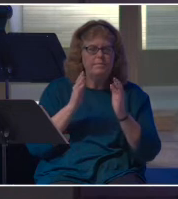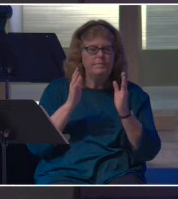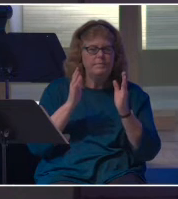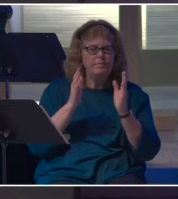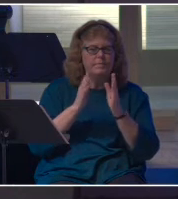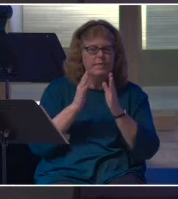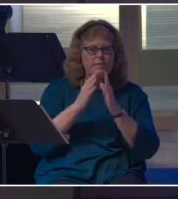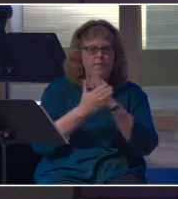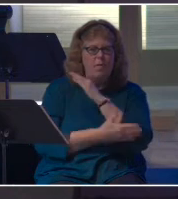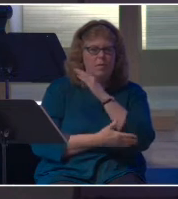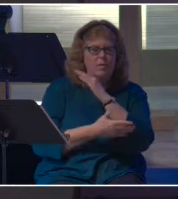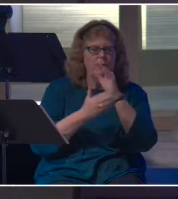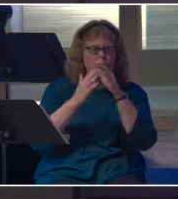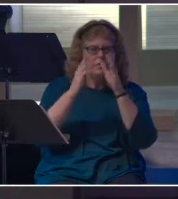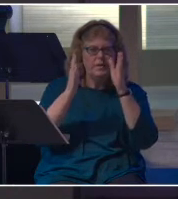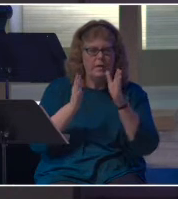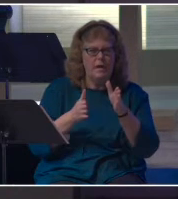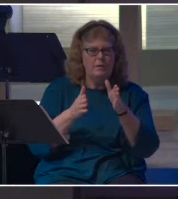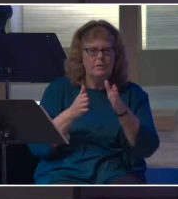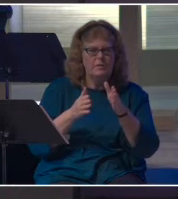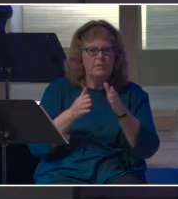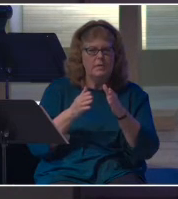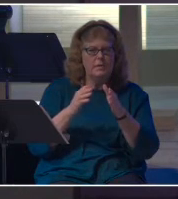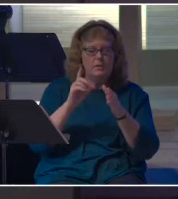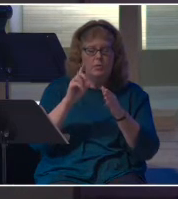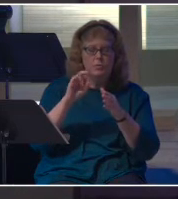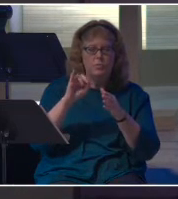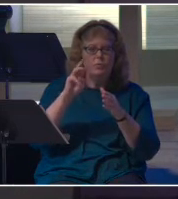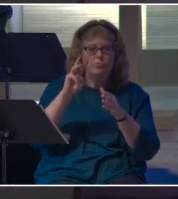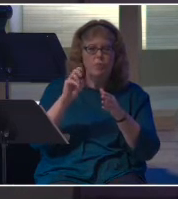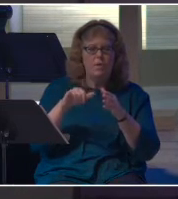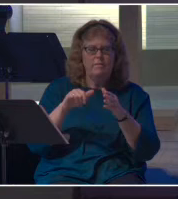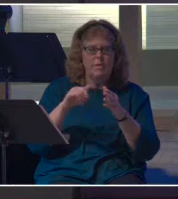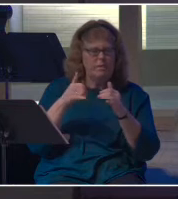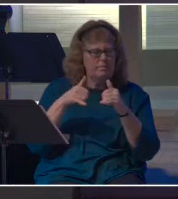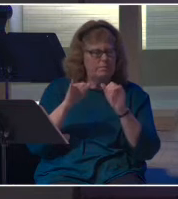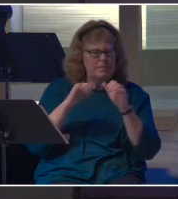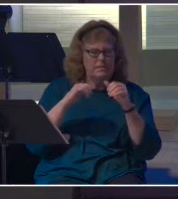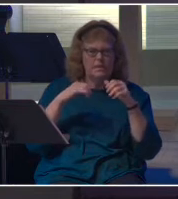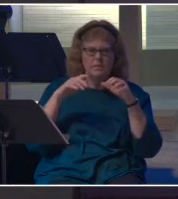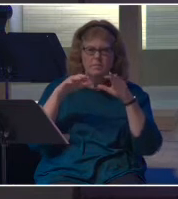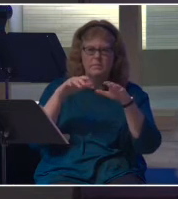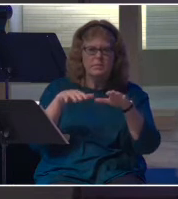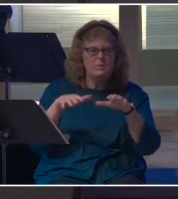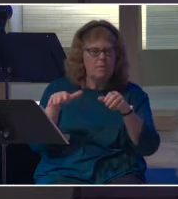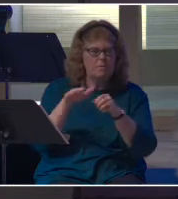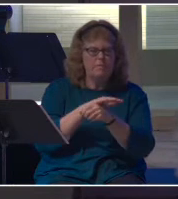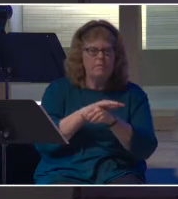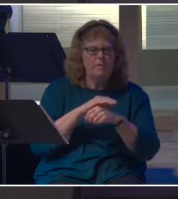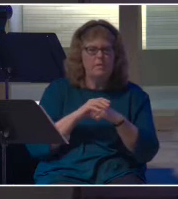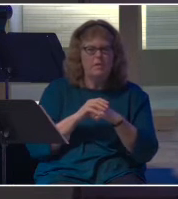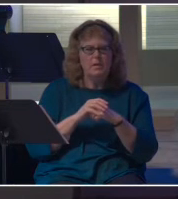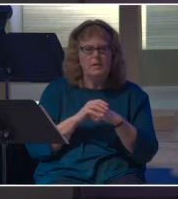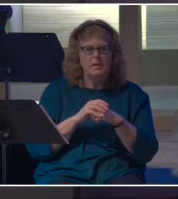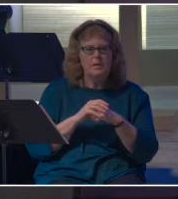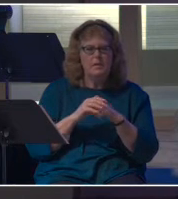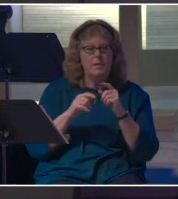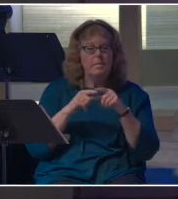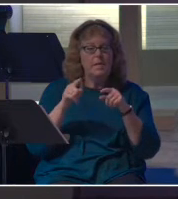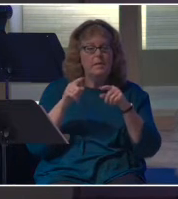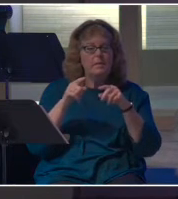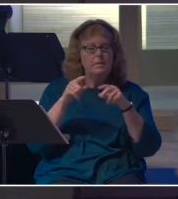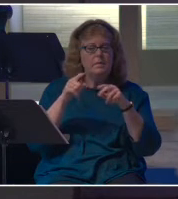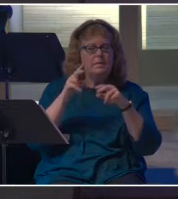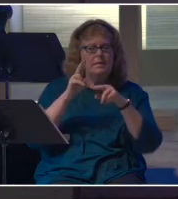country house. The driveway, untouched, completely covered with snow, but sitting out in front